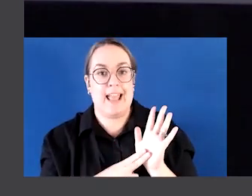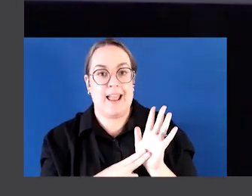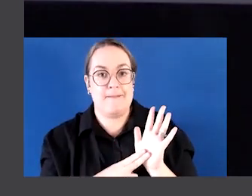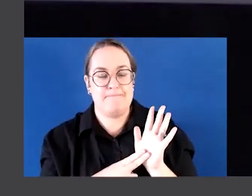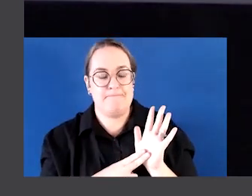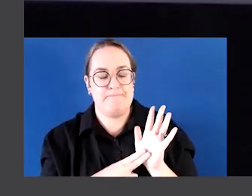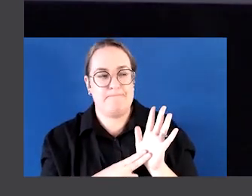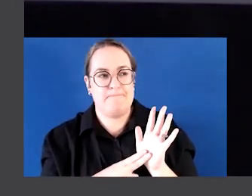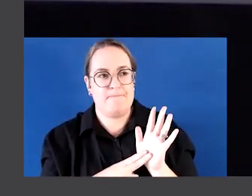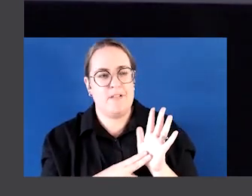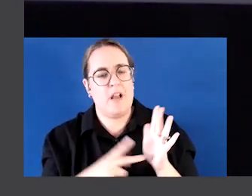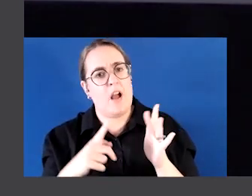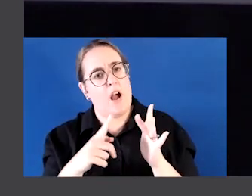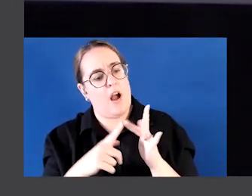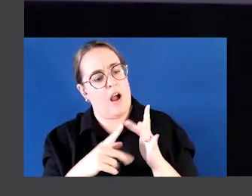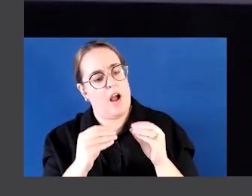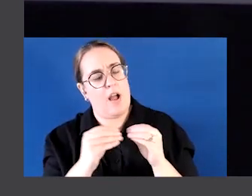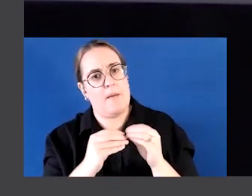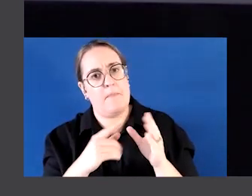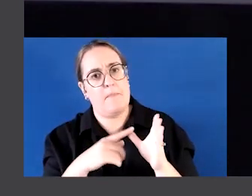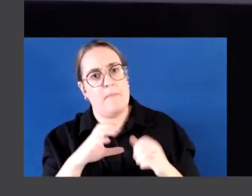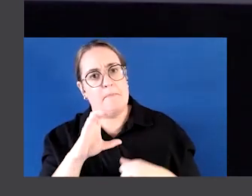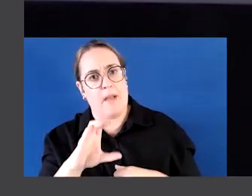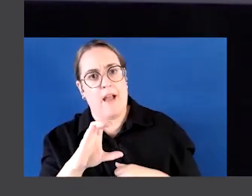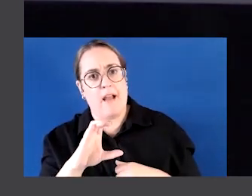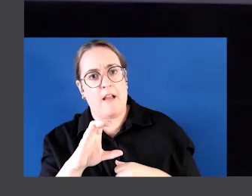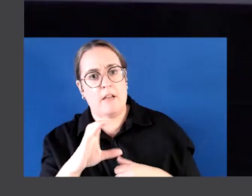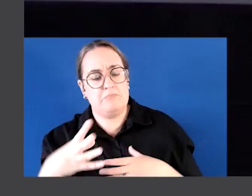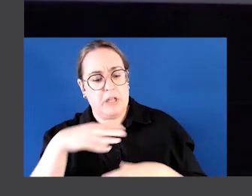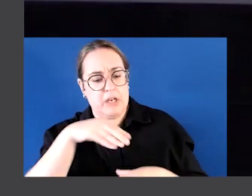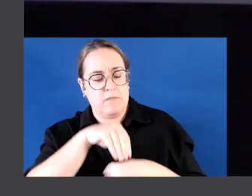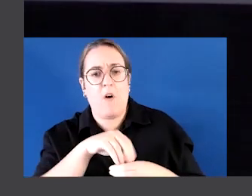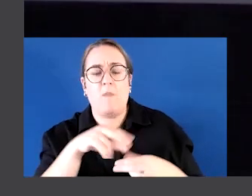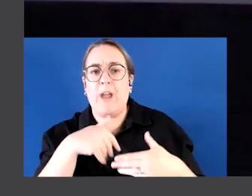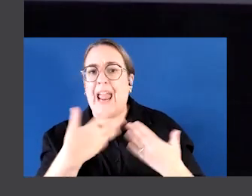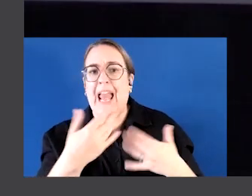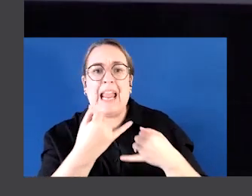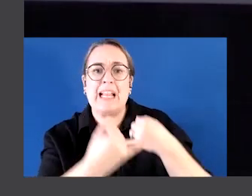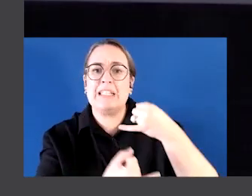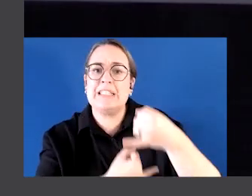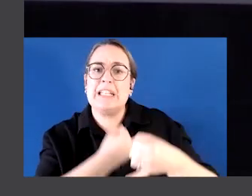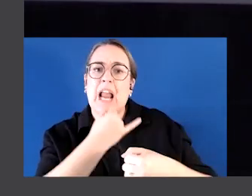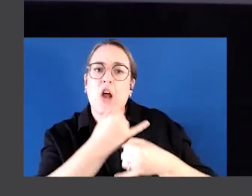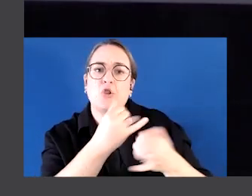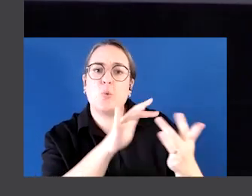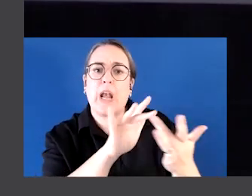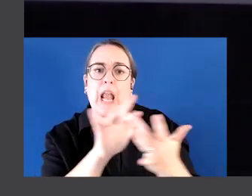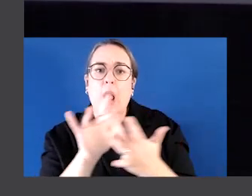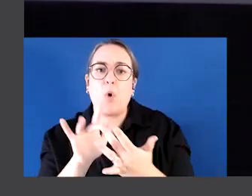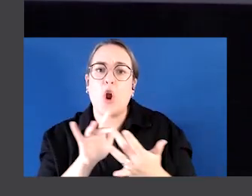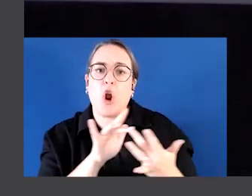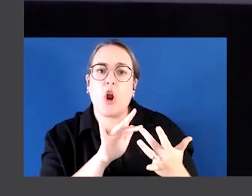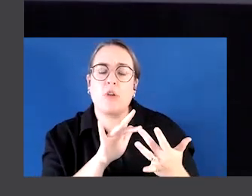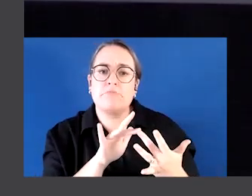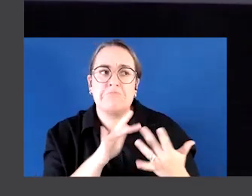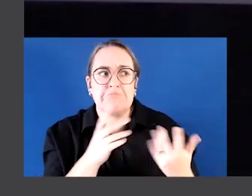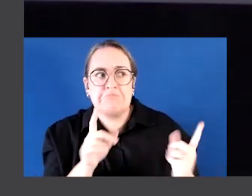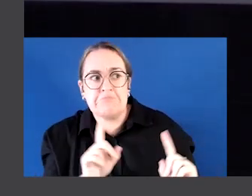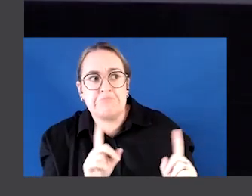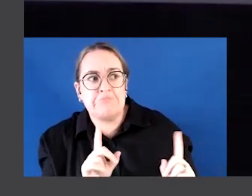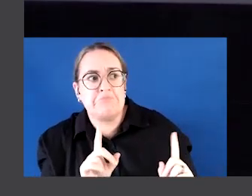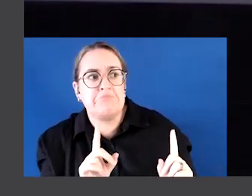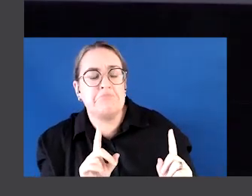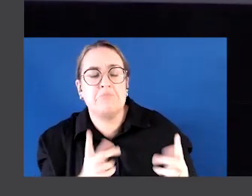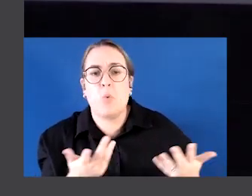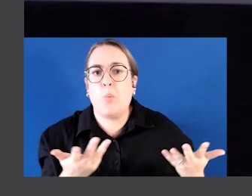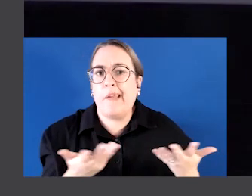So, Dan, back to you. Does IBAC participate in any international networks and activities on this